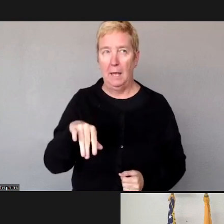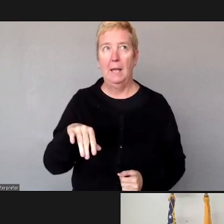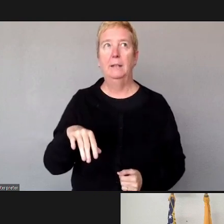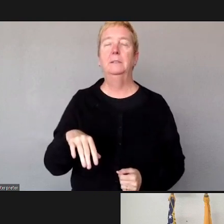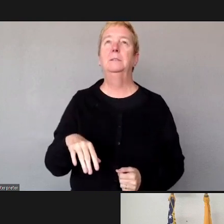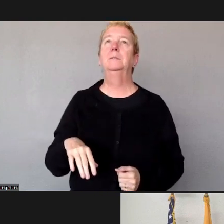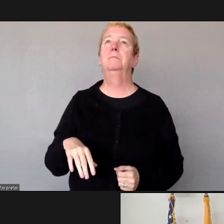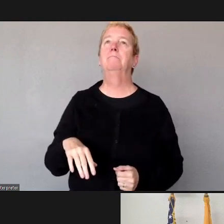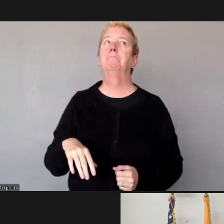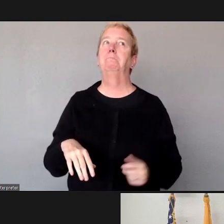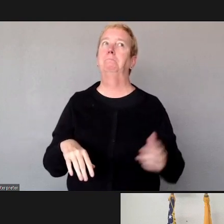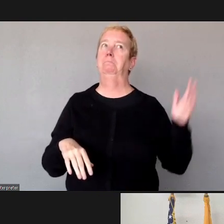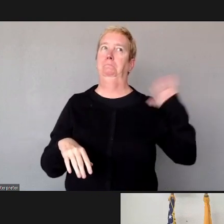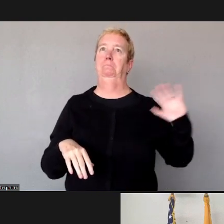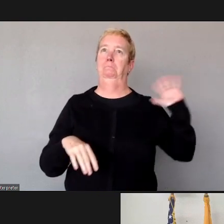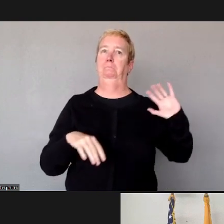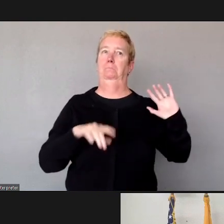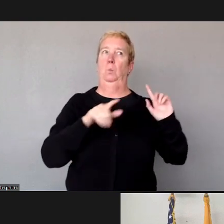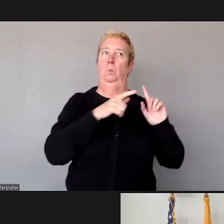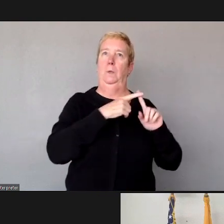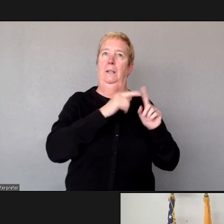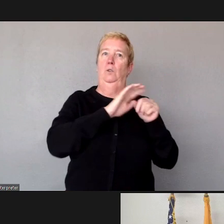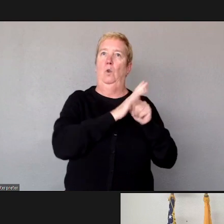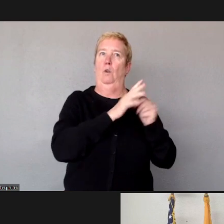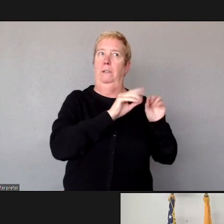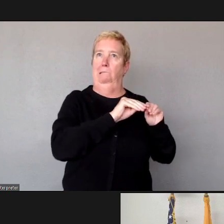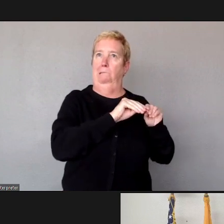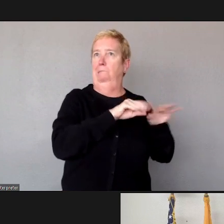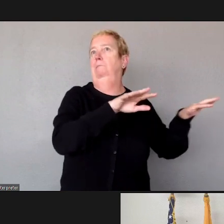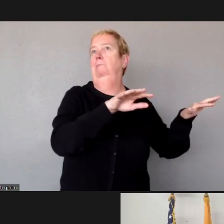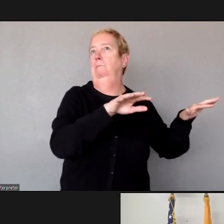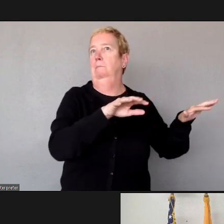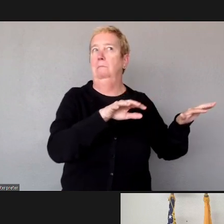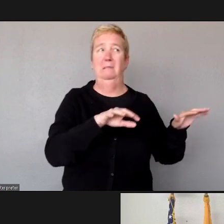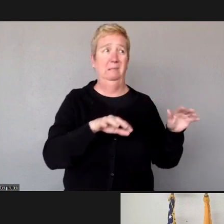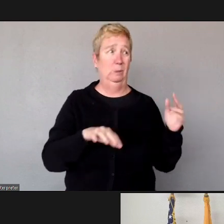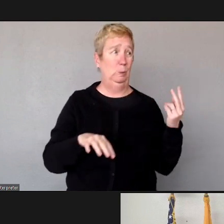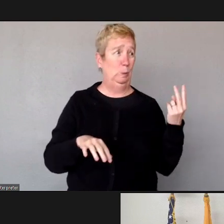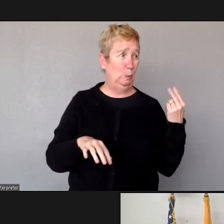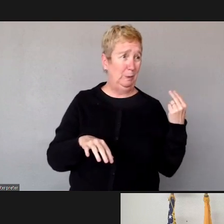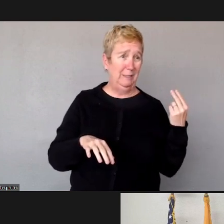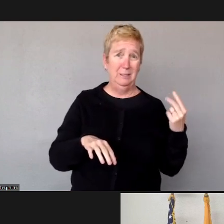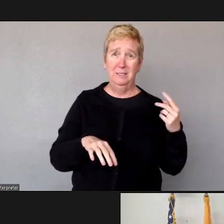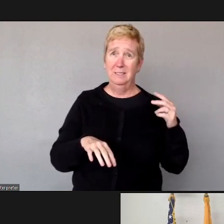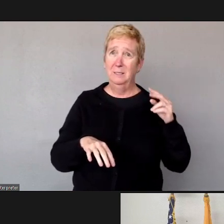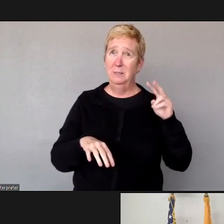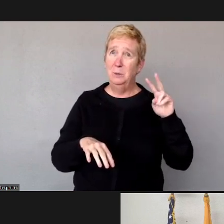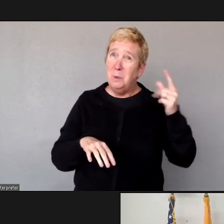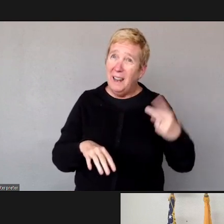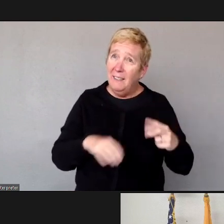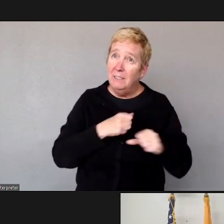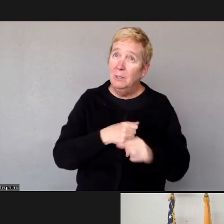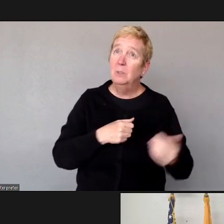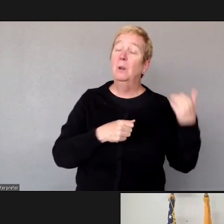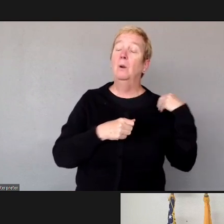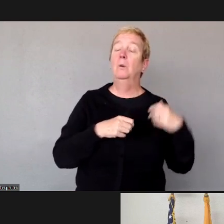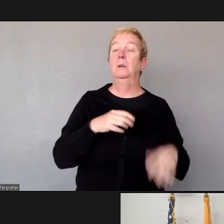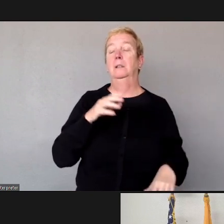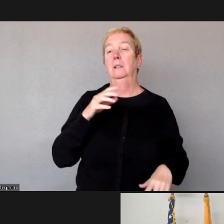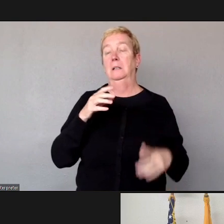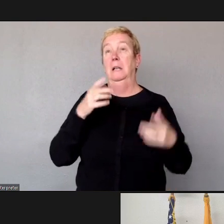when the virus first broke out into Mexico some 2.5 years ago, Southeast New